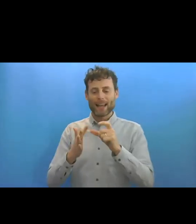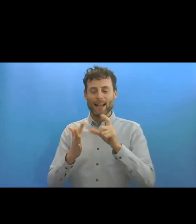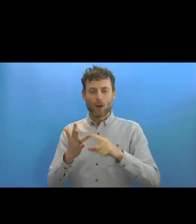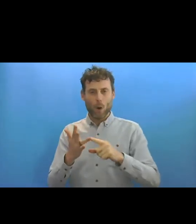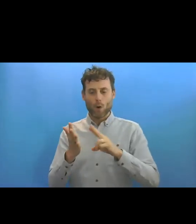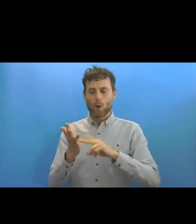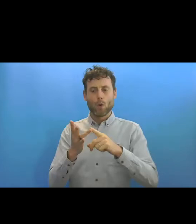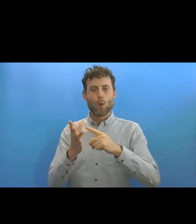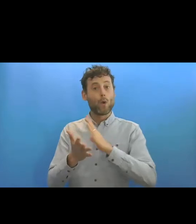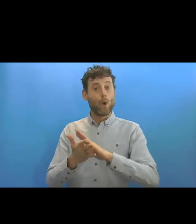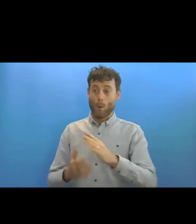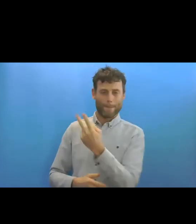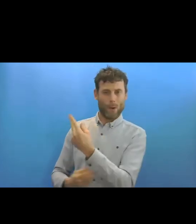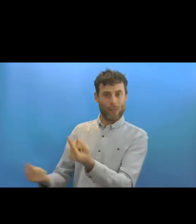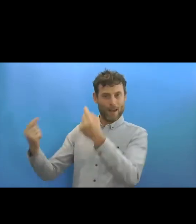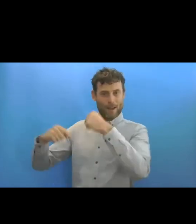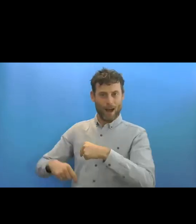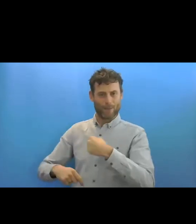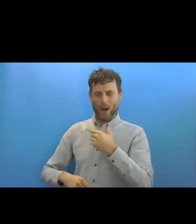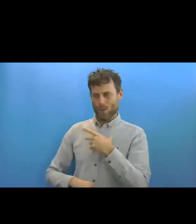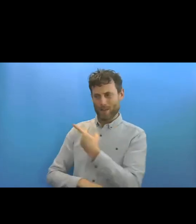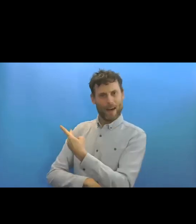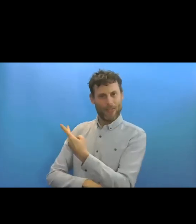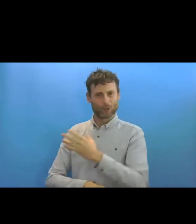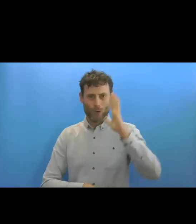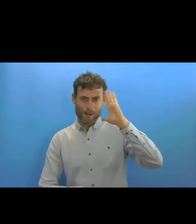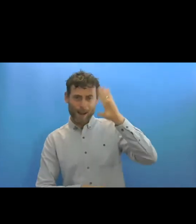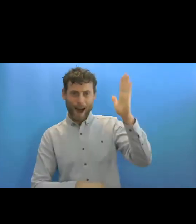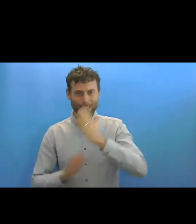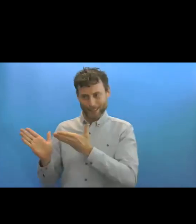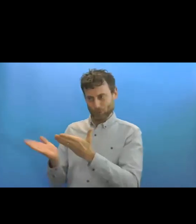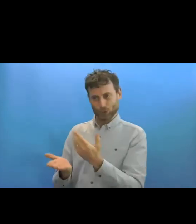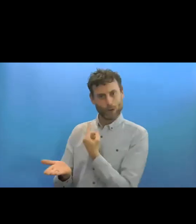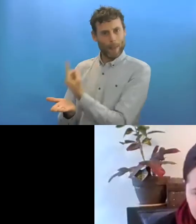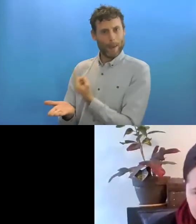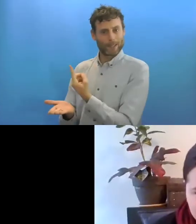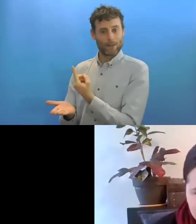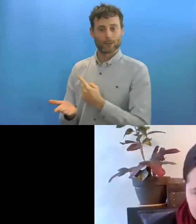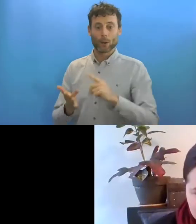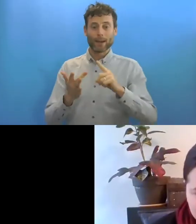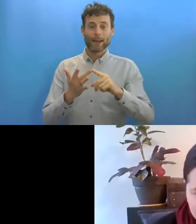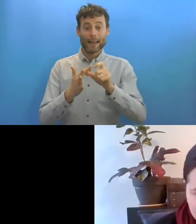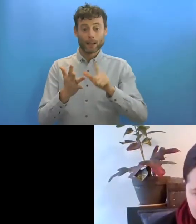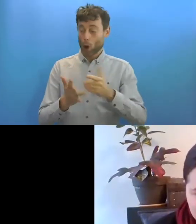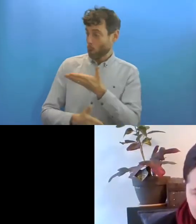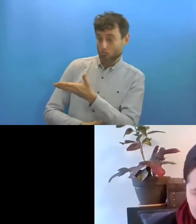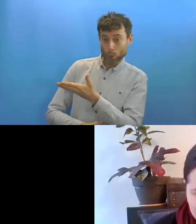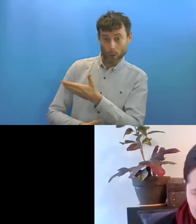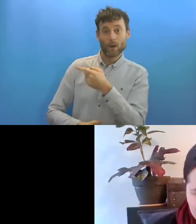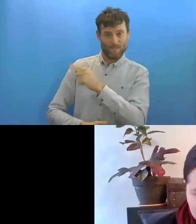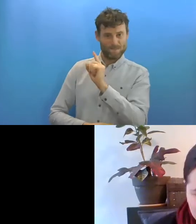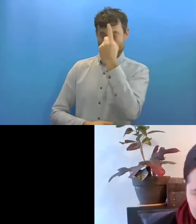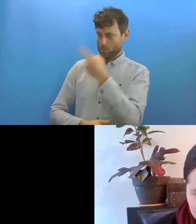for them to sort of say hi and introduce themselves. Ido, Noah, do you want to pop on and say hi? Ido, if you go